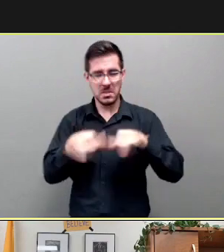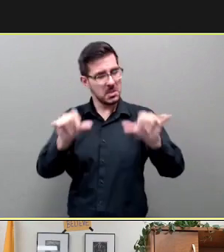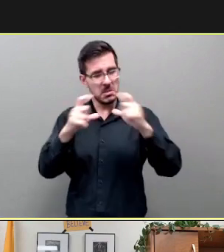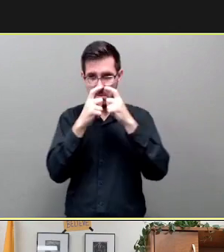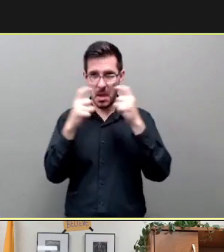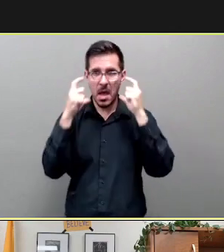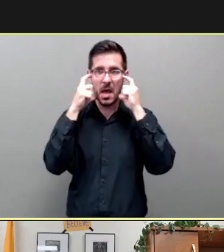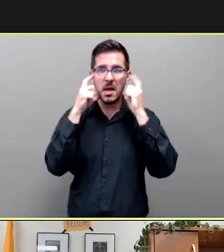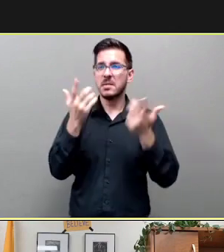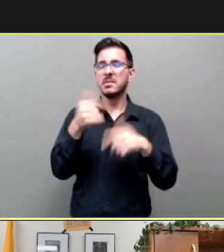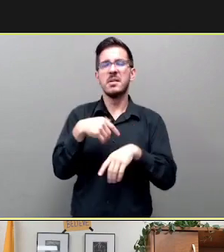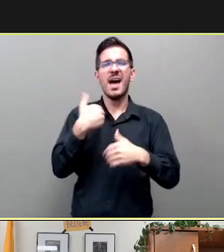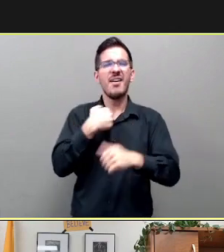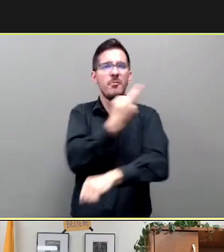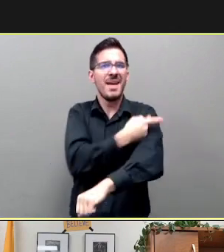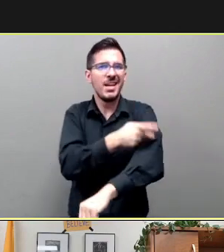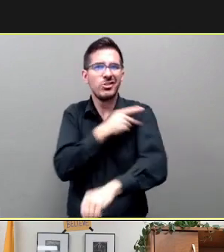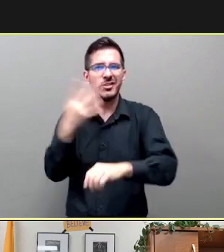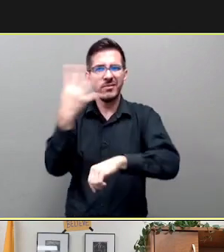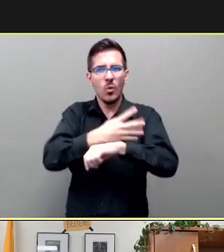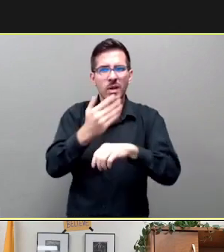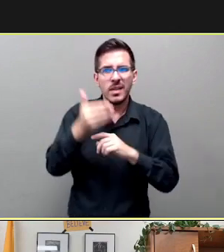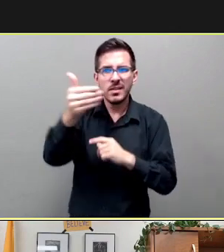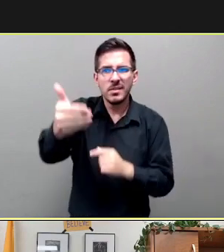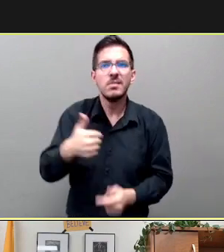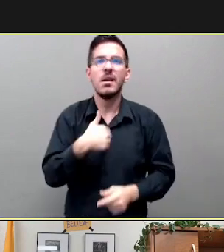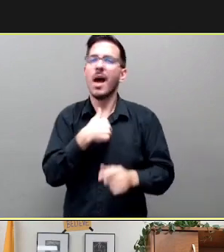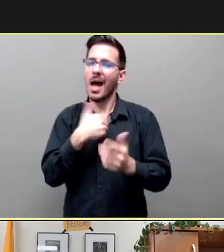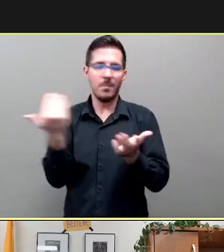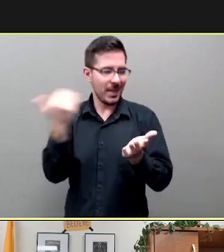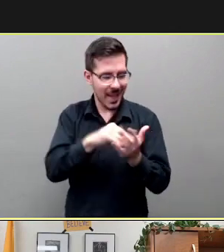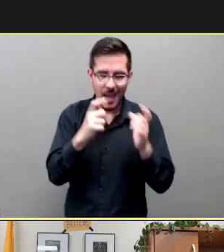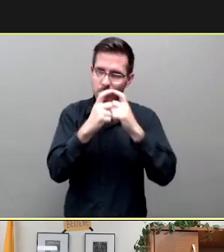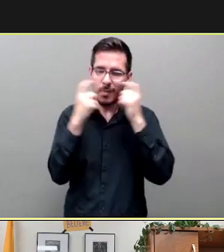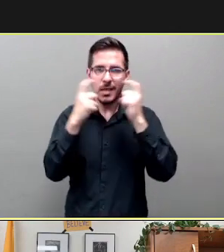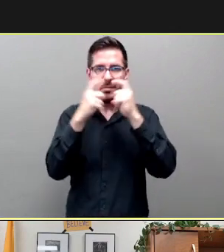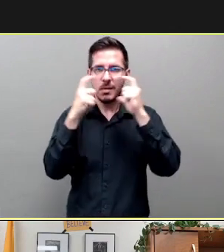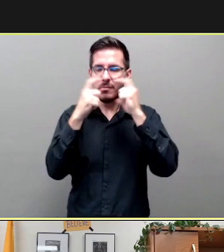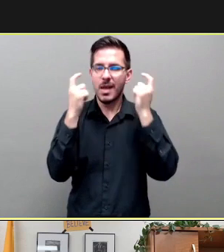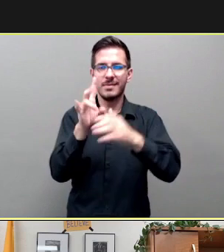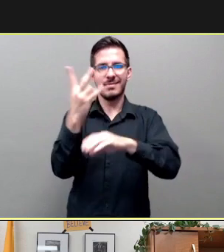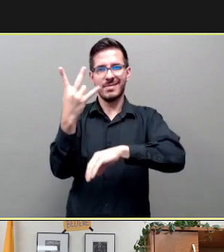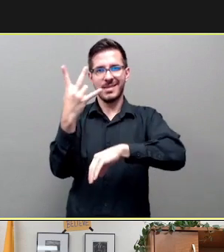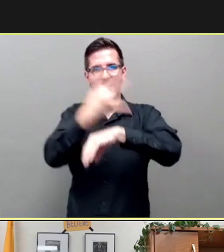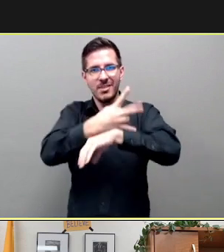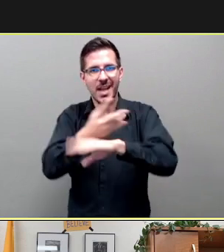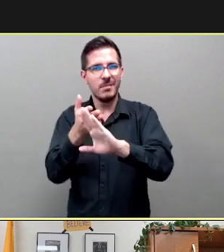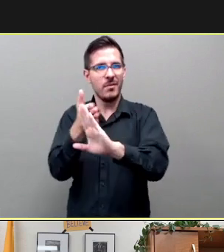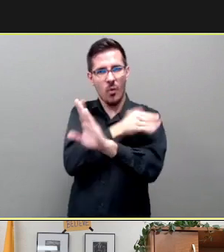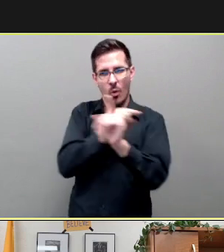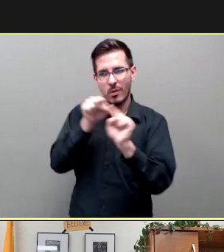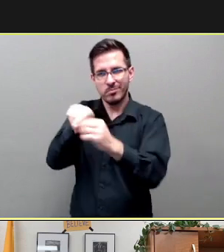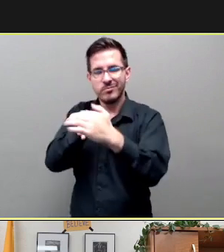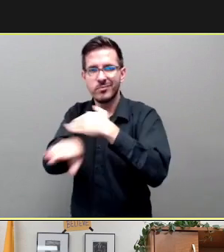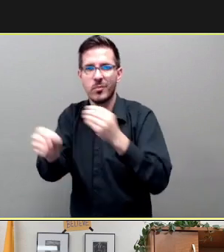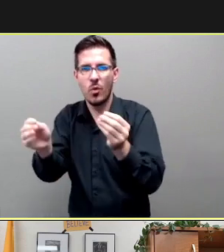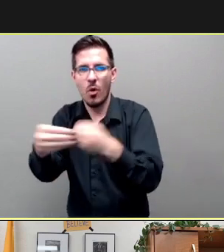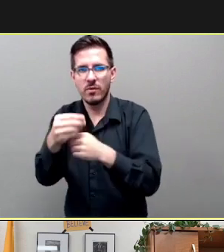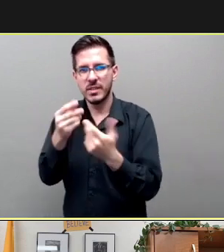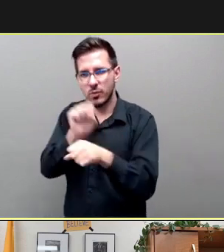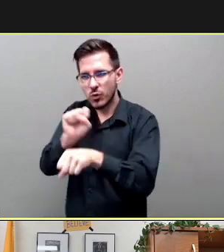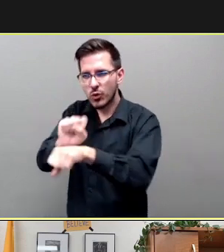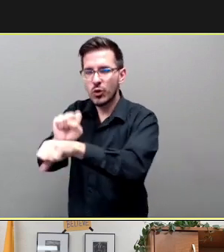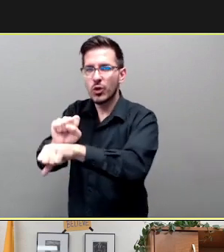from now, and so I'm back on my masking regimen for 7 days before I go back to the office and in almost every